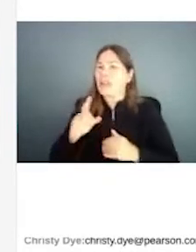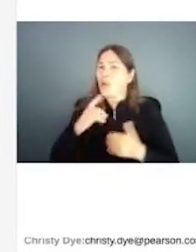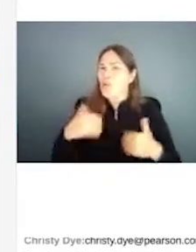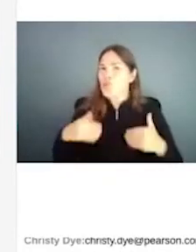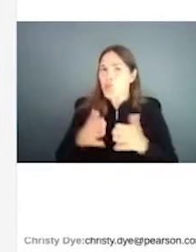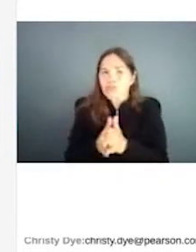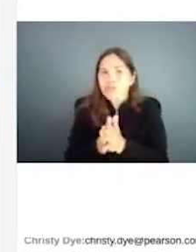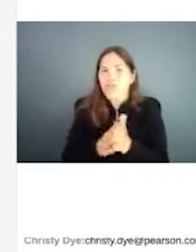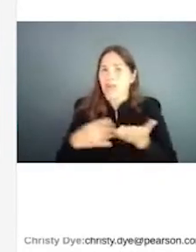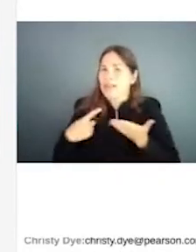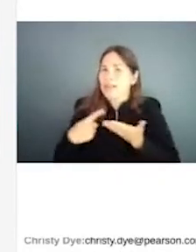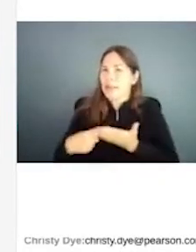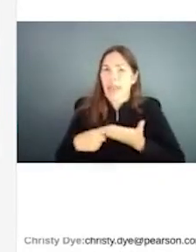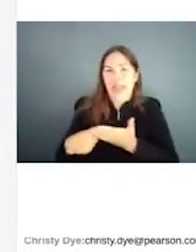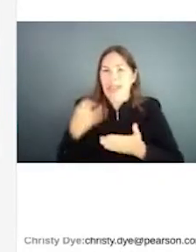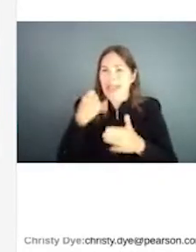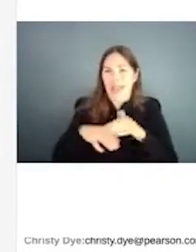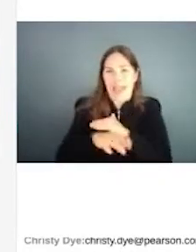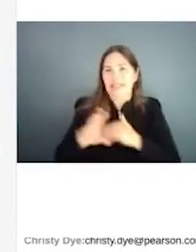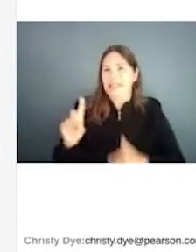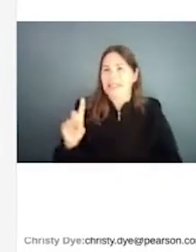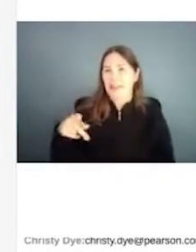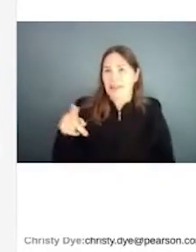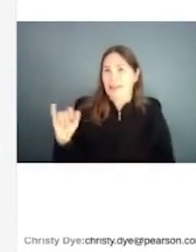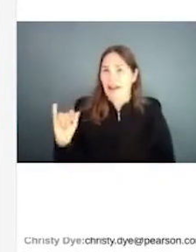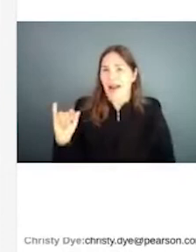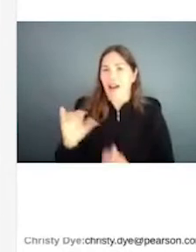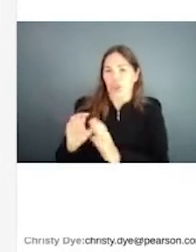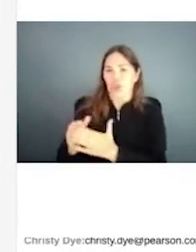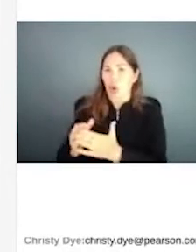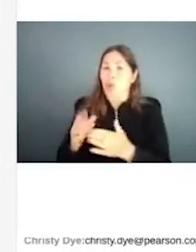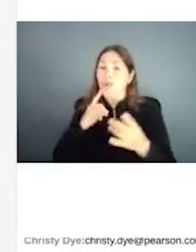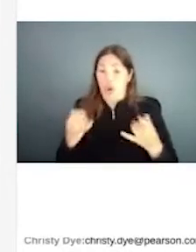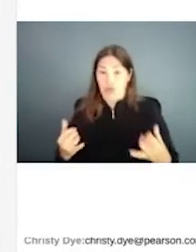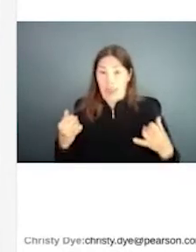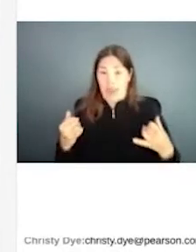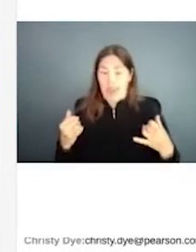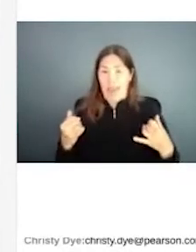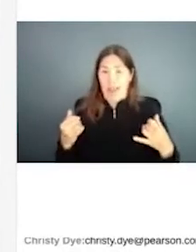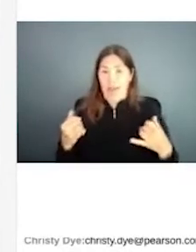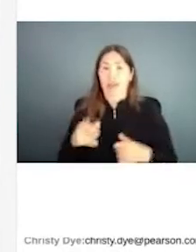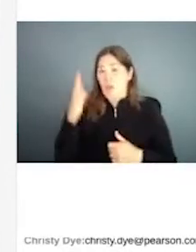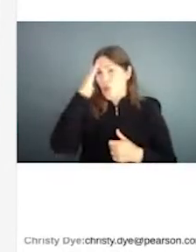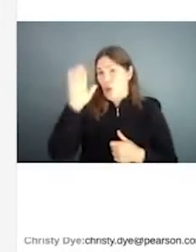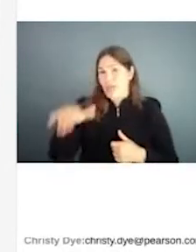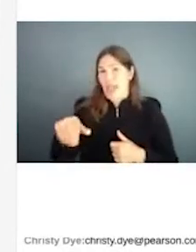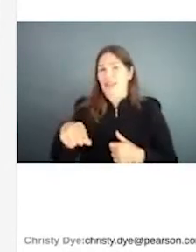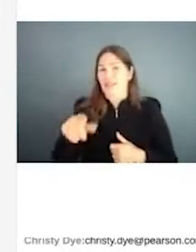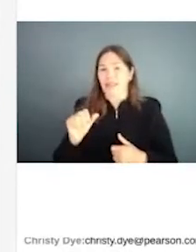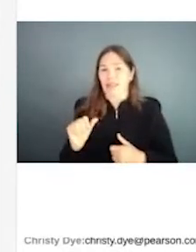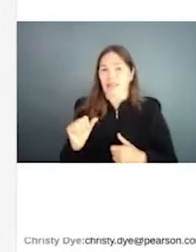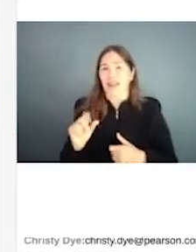vigorous debate when we have access to our DPI people. But as it sits right now, right, we know that Adobe